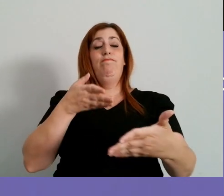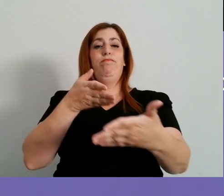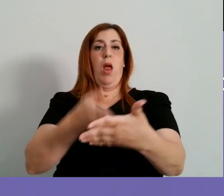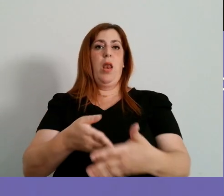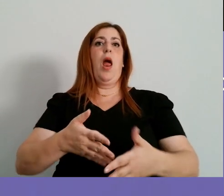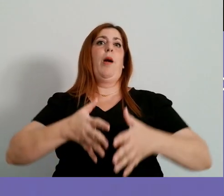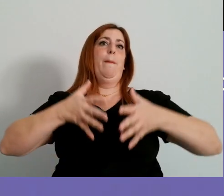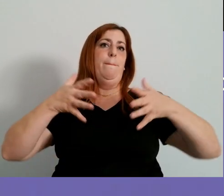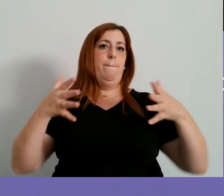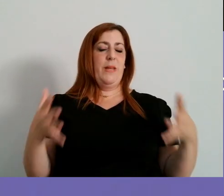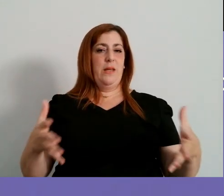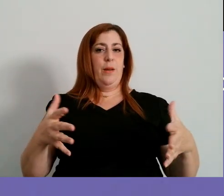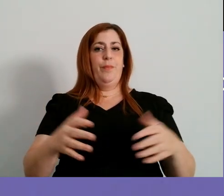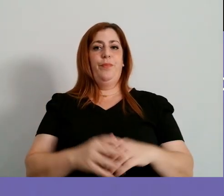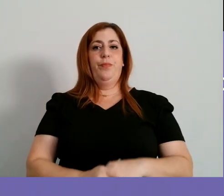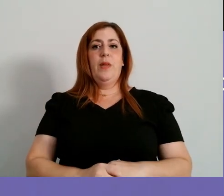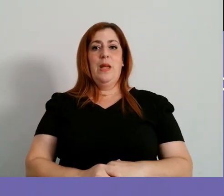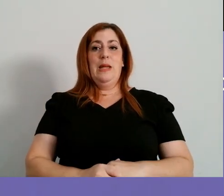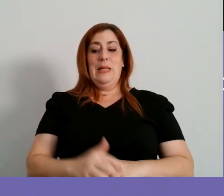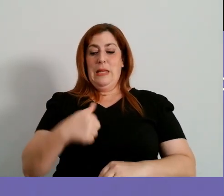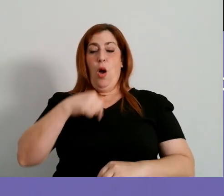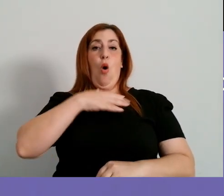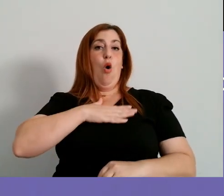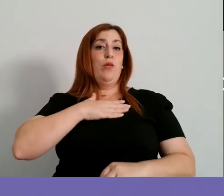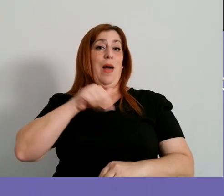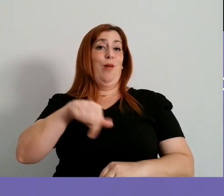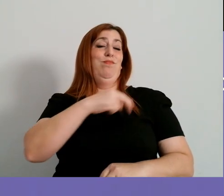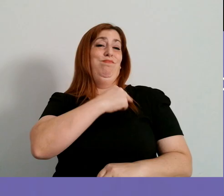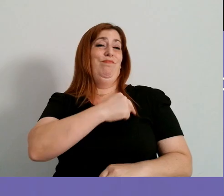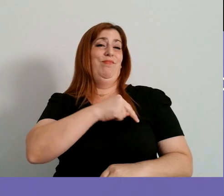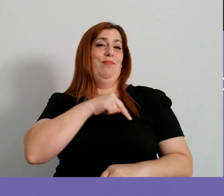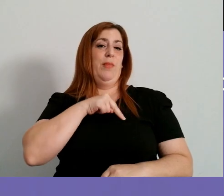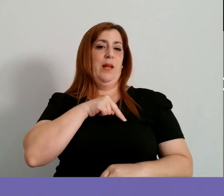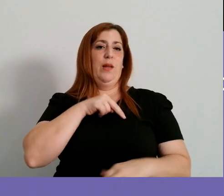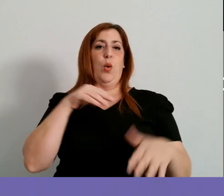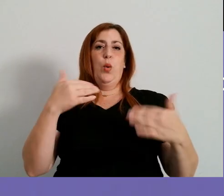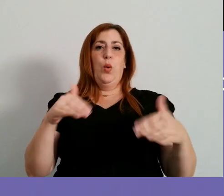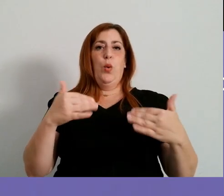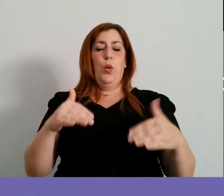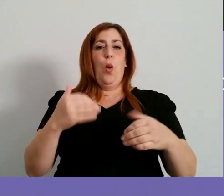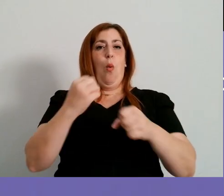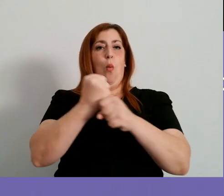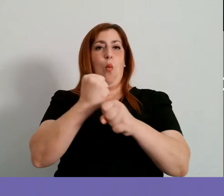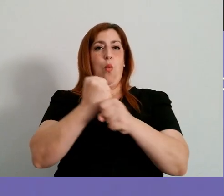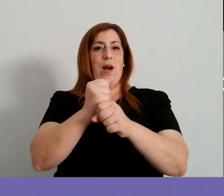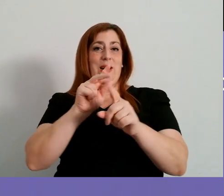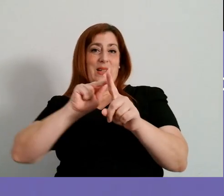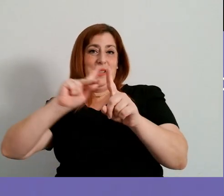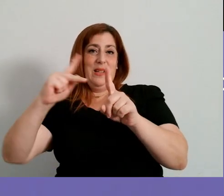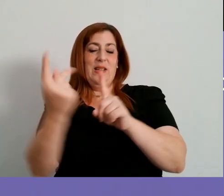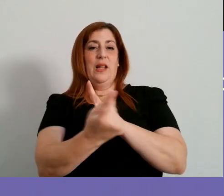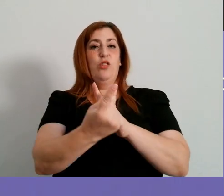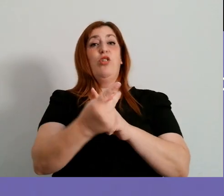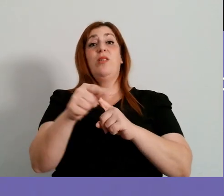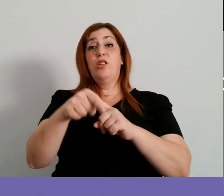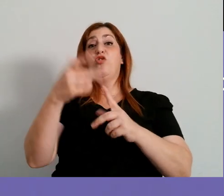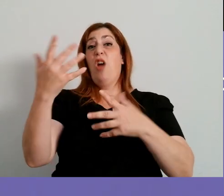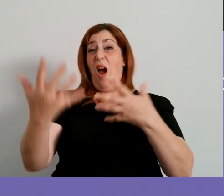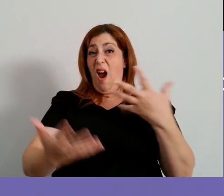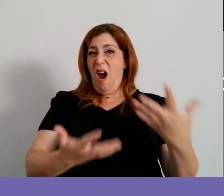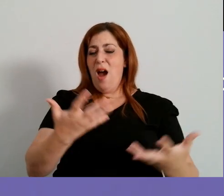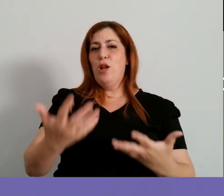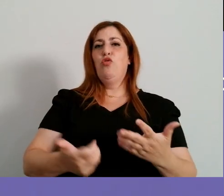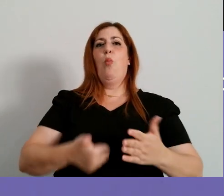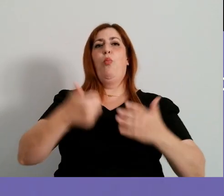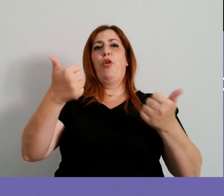much. And I find that especially locally here in Malta, workplace culture is a huge factor to